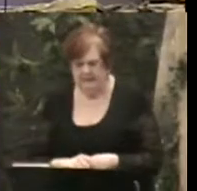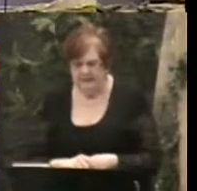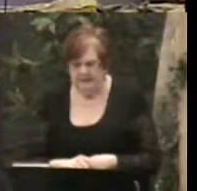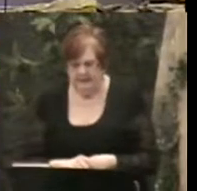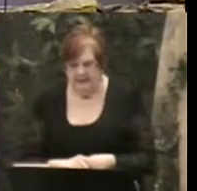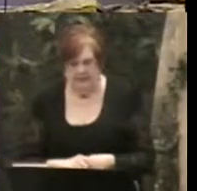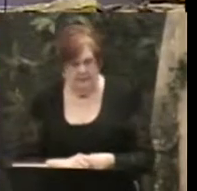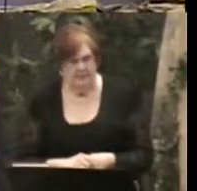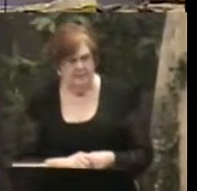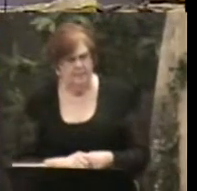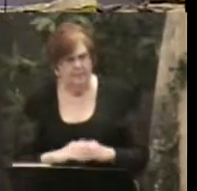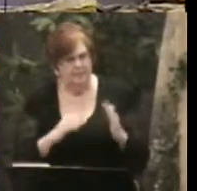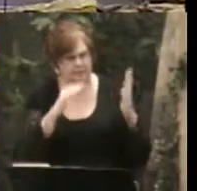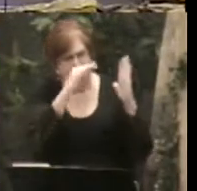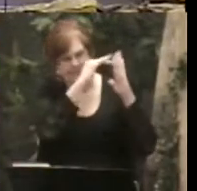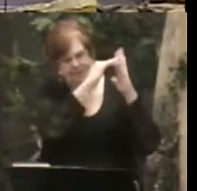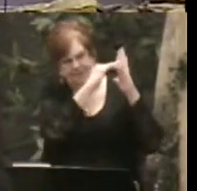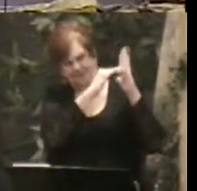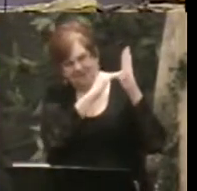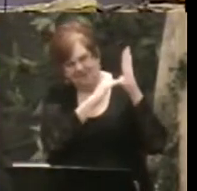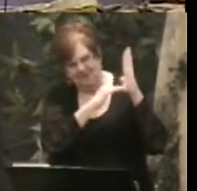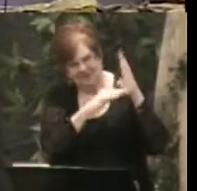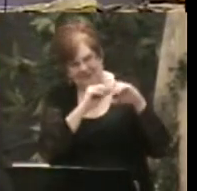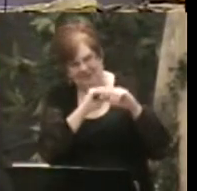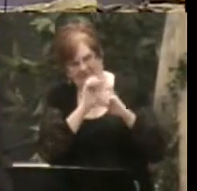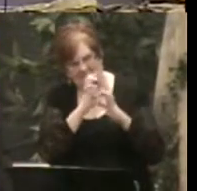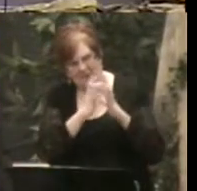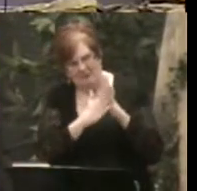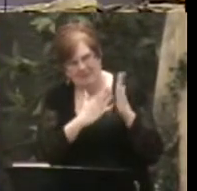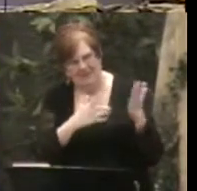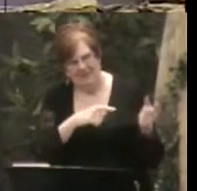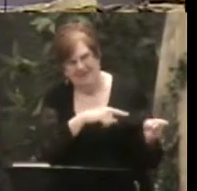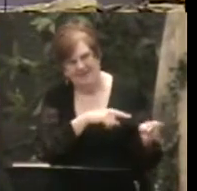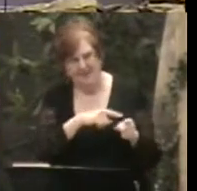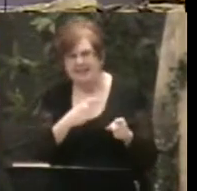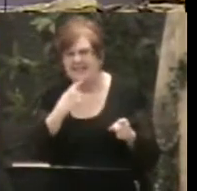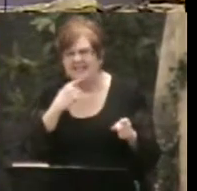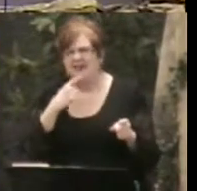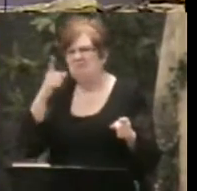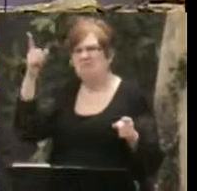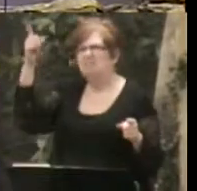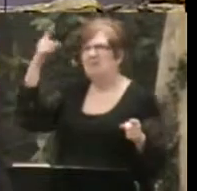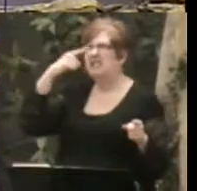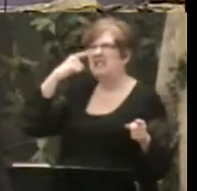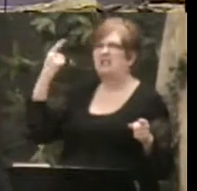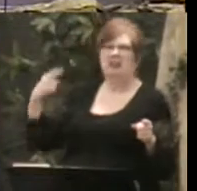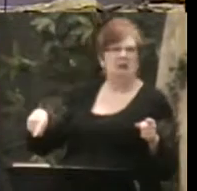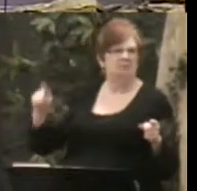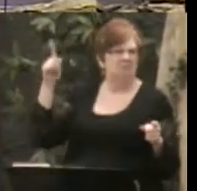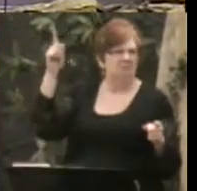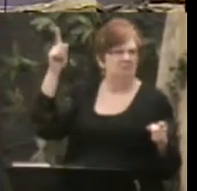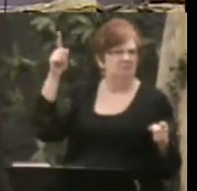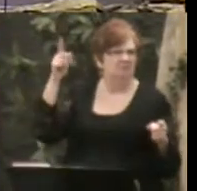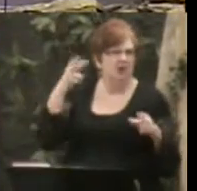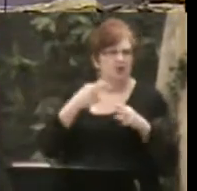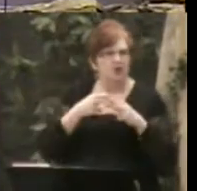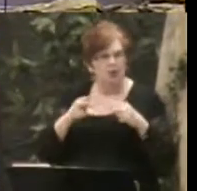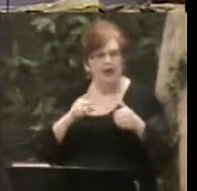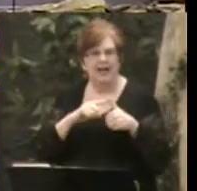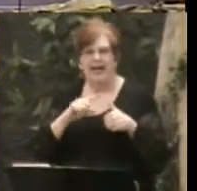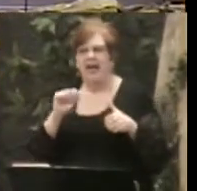It is quite a list in the Bible of people who claim that God does not care. Just a short list: